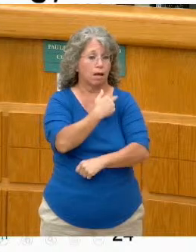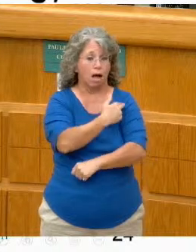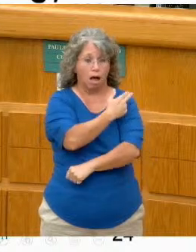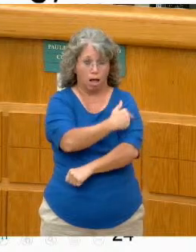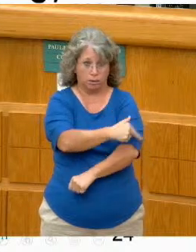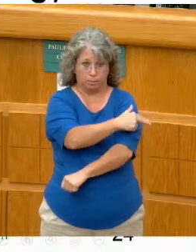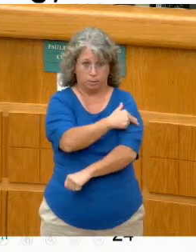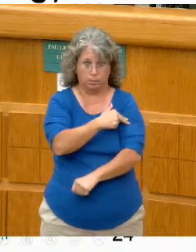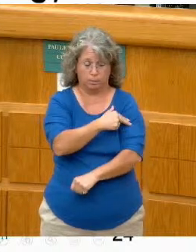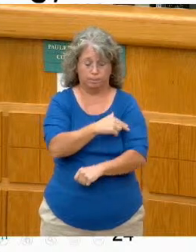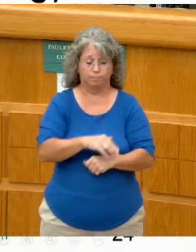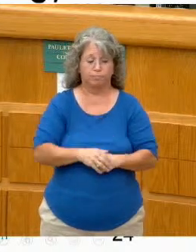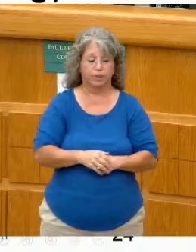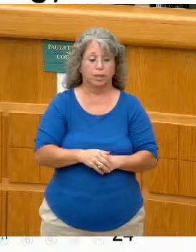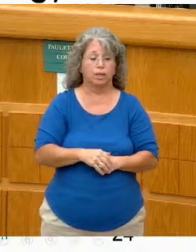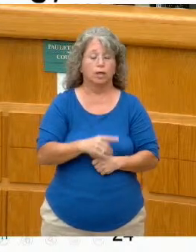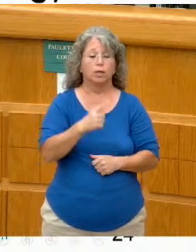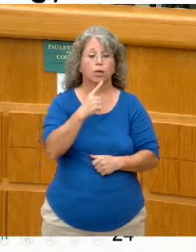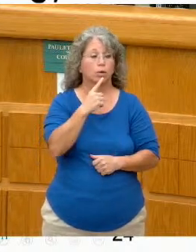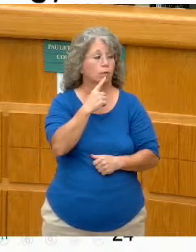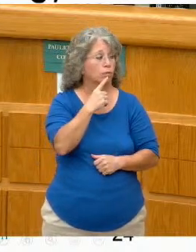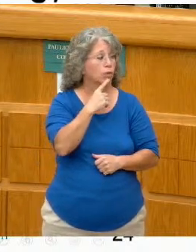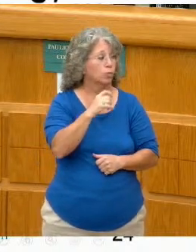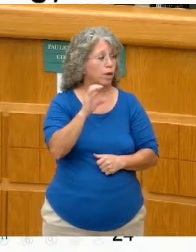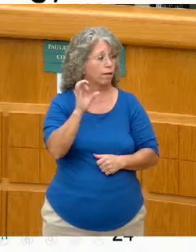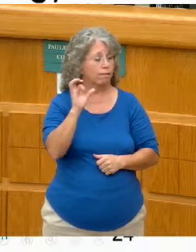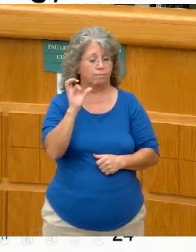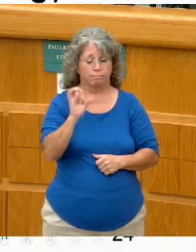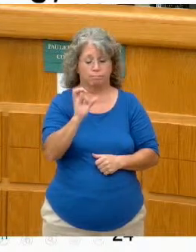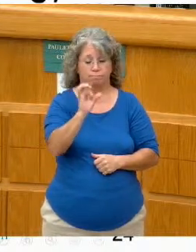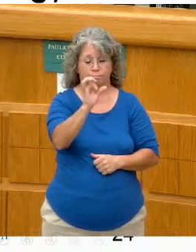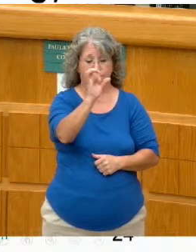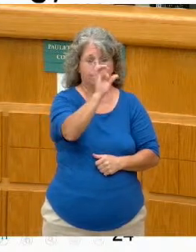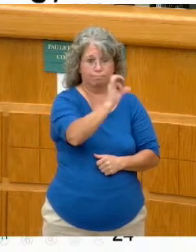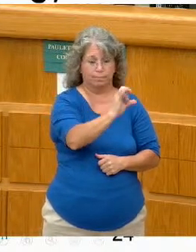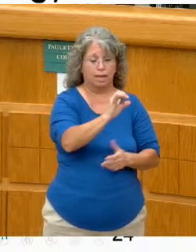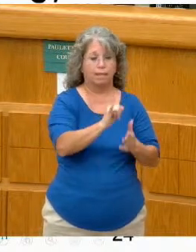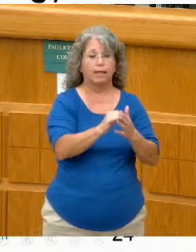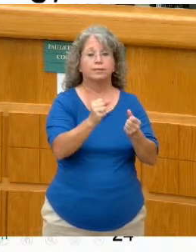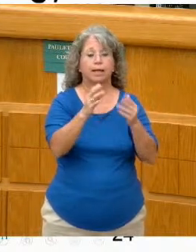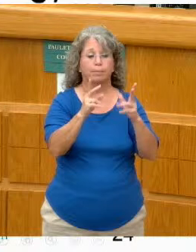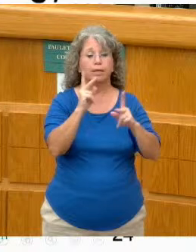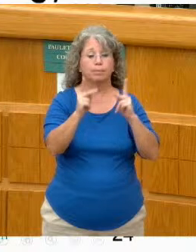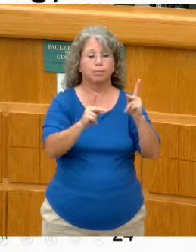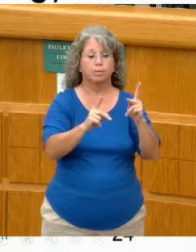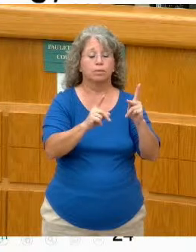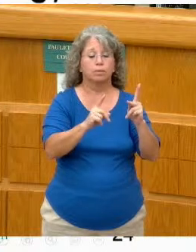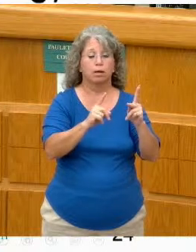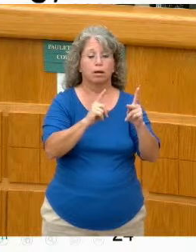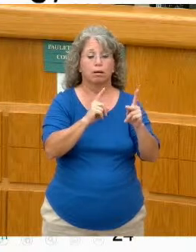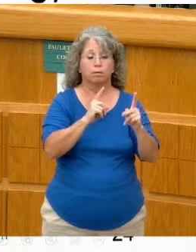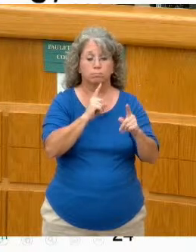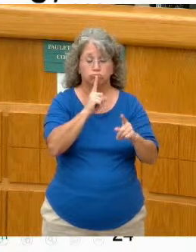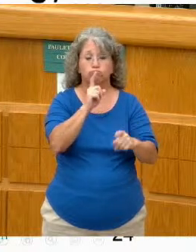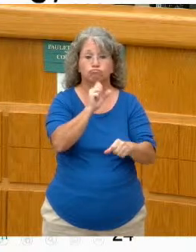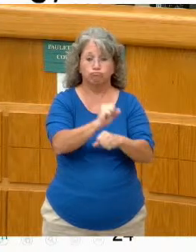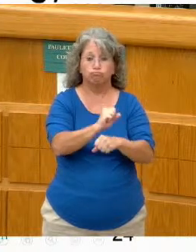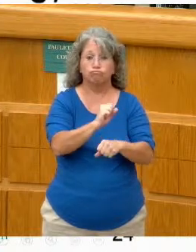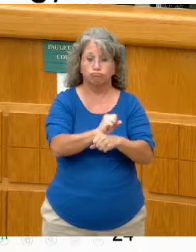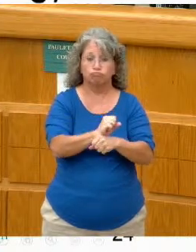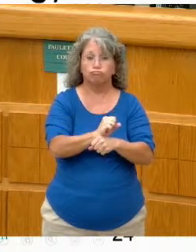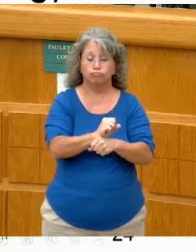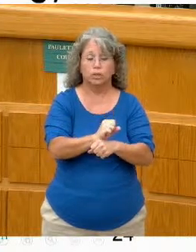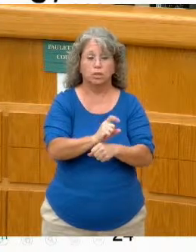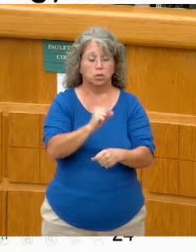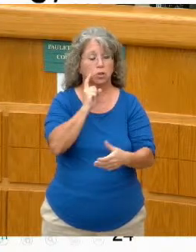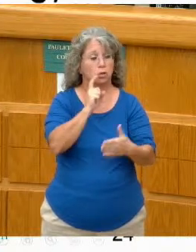area. And the red data points are how many people are actually reported to be in the hospital in the Coastal Bend area. You'll see there's a fairly good